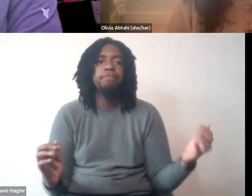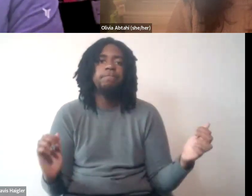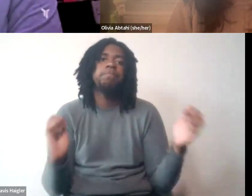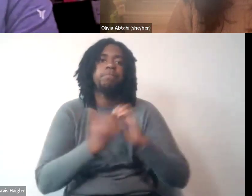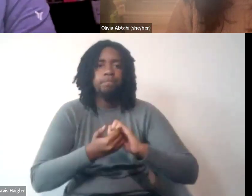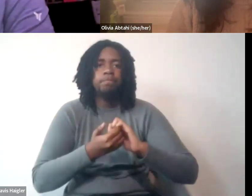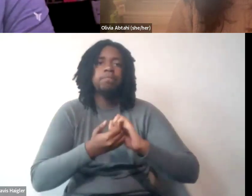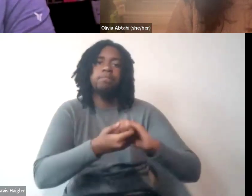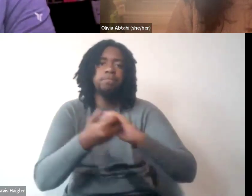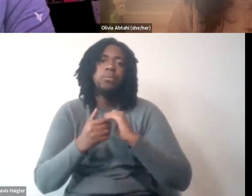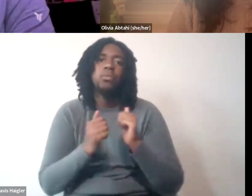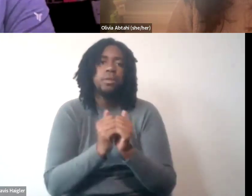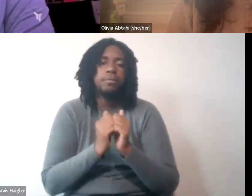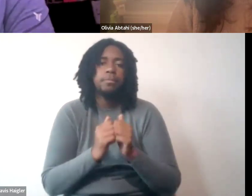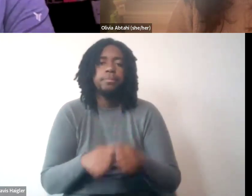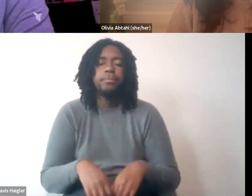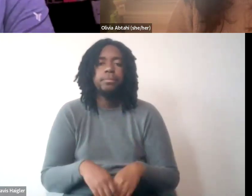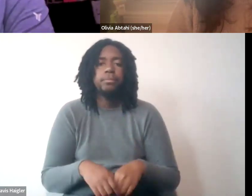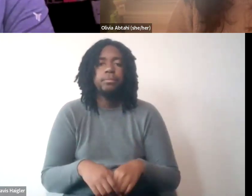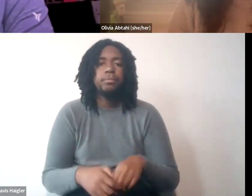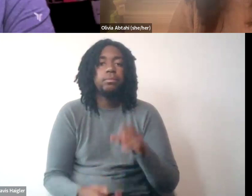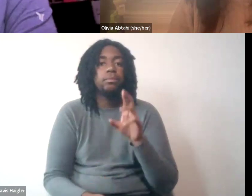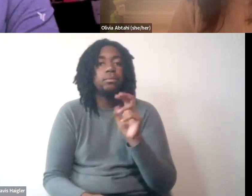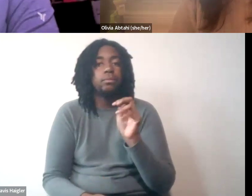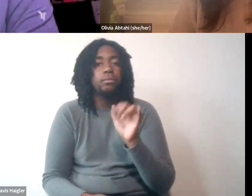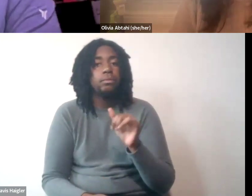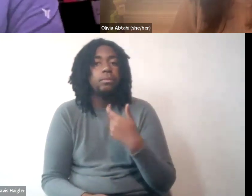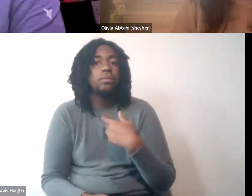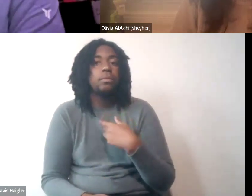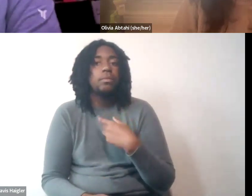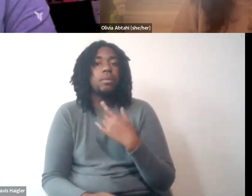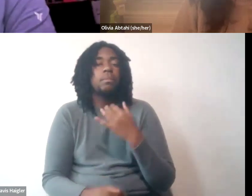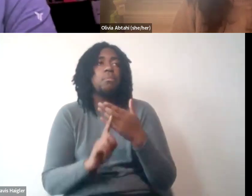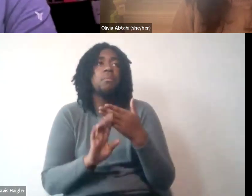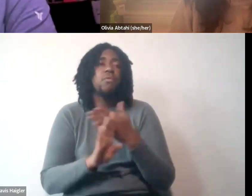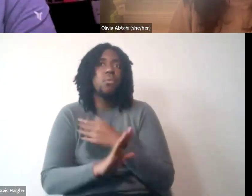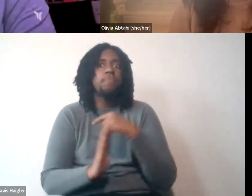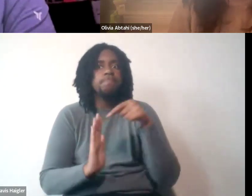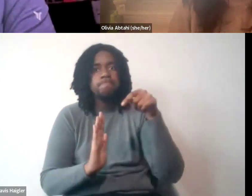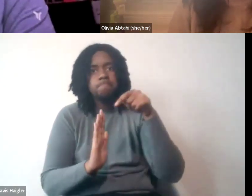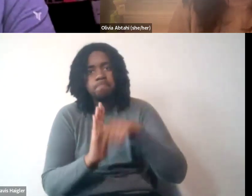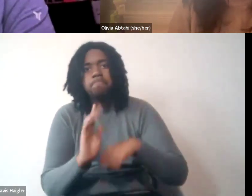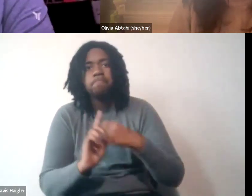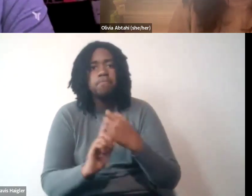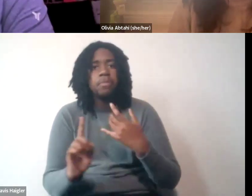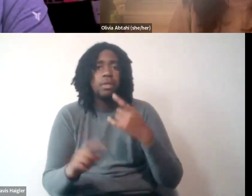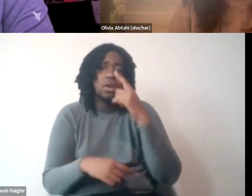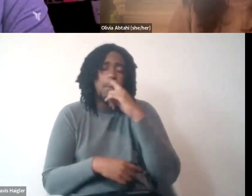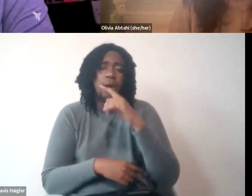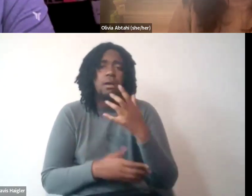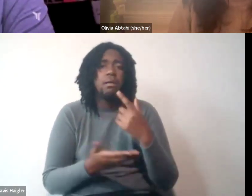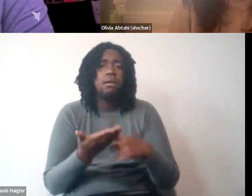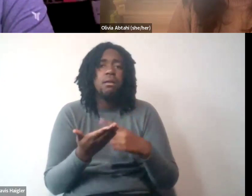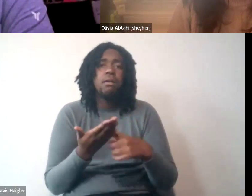Awesome. And since we're kind of fresh off the topic, before we delve into the details, can you speak just a bit about